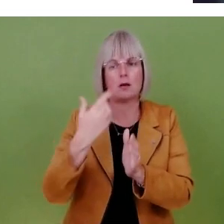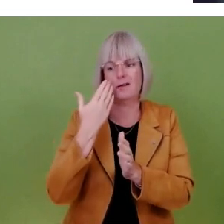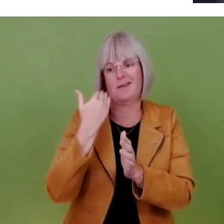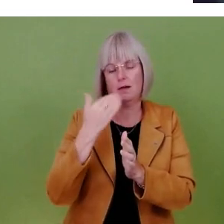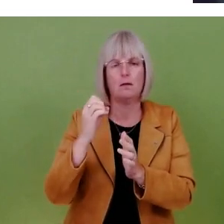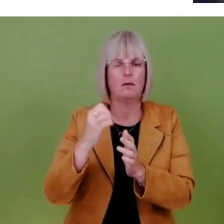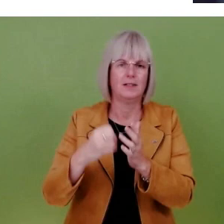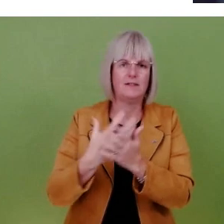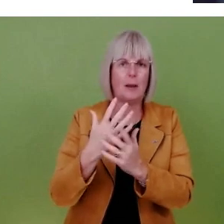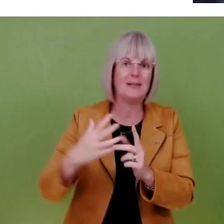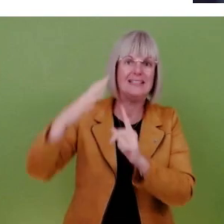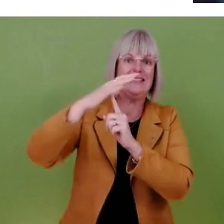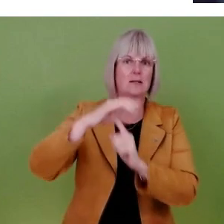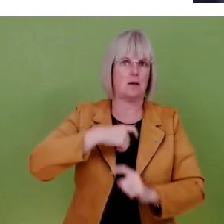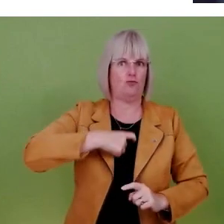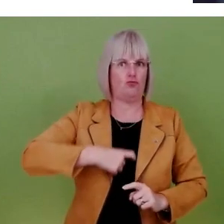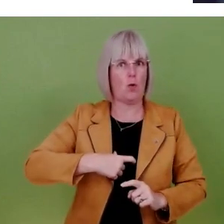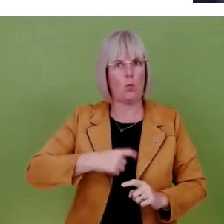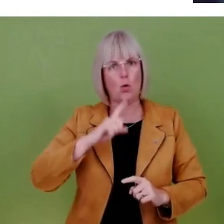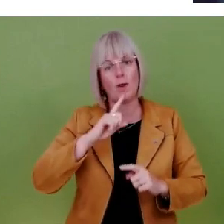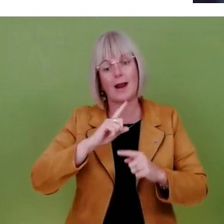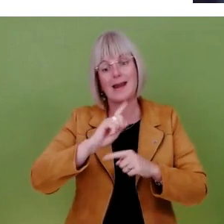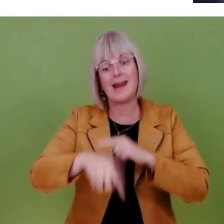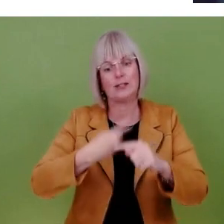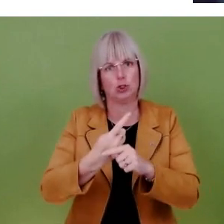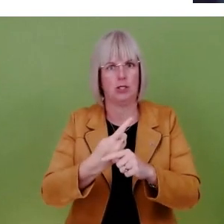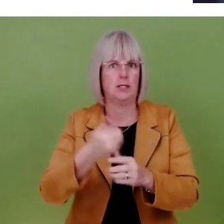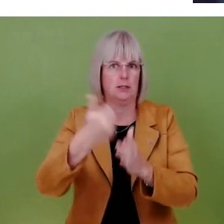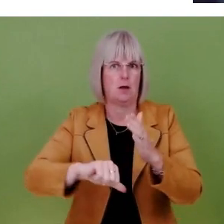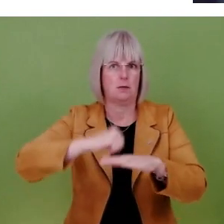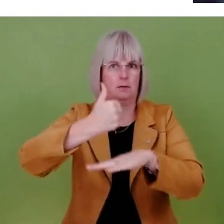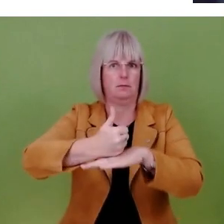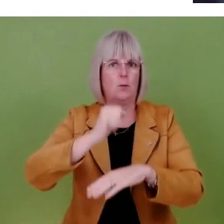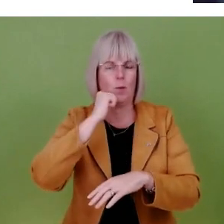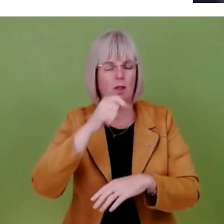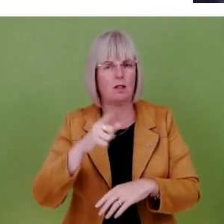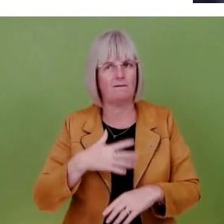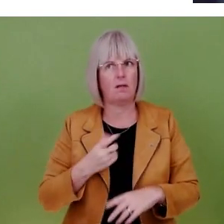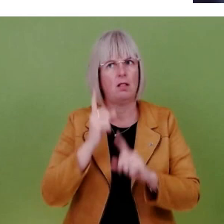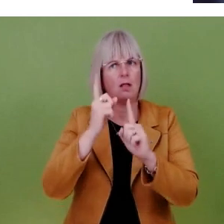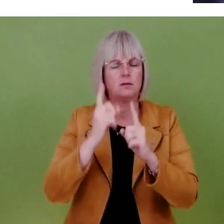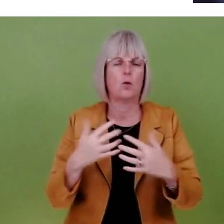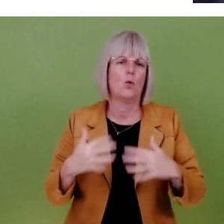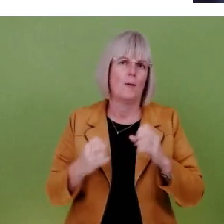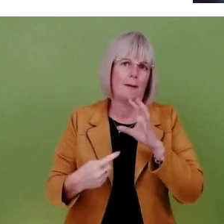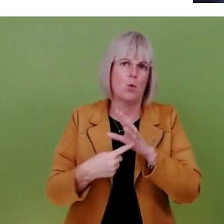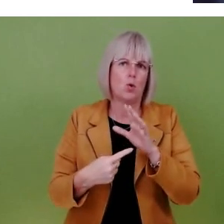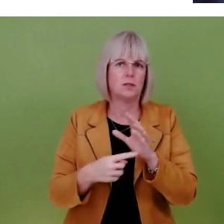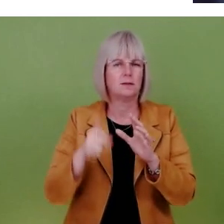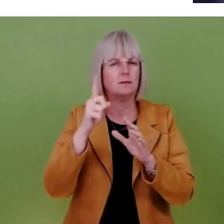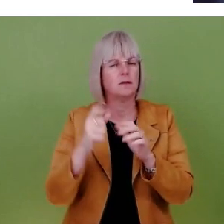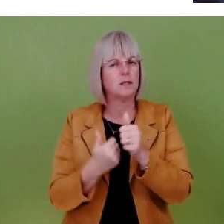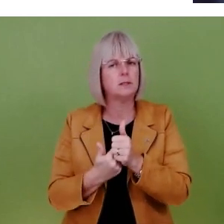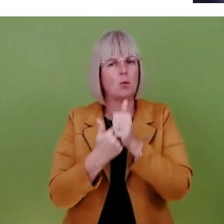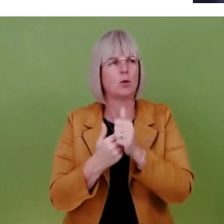that will come into place next year, which feels really important because it's supporting a bit more of a career structure to more